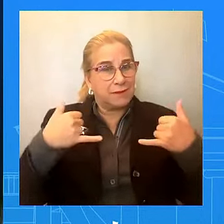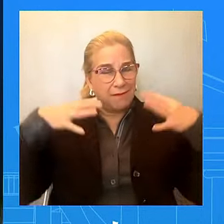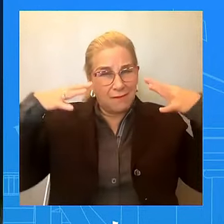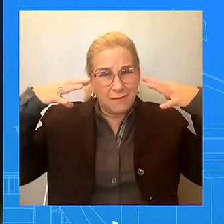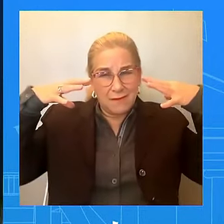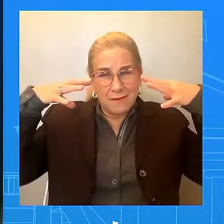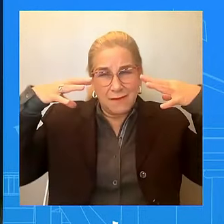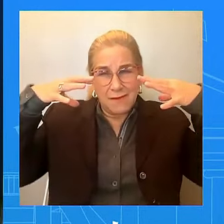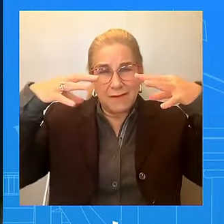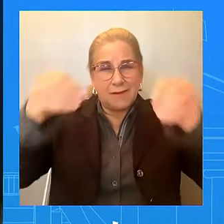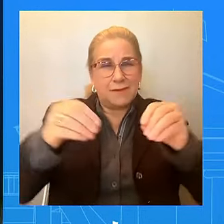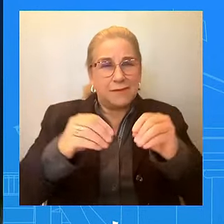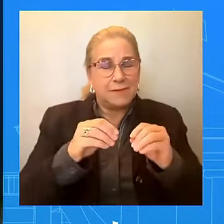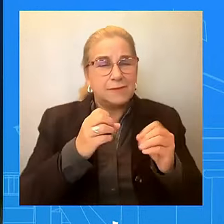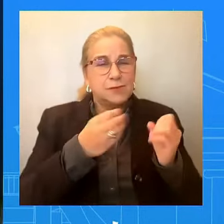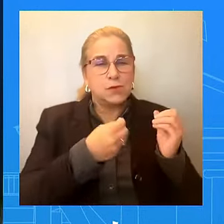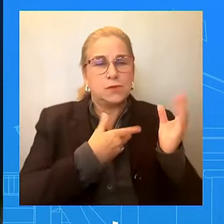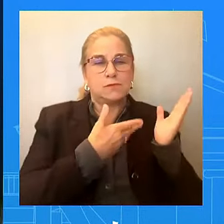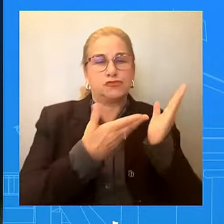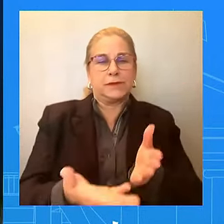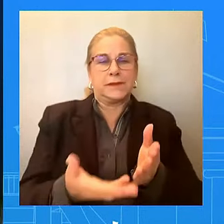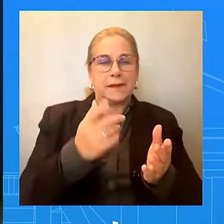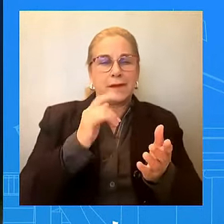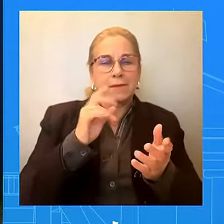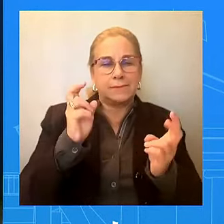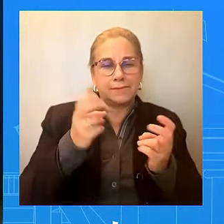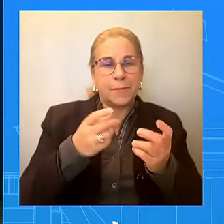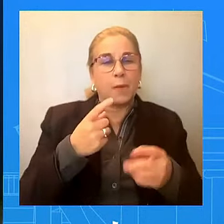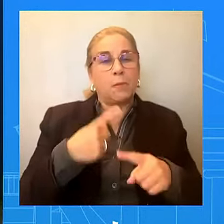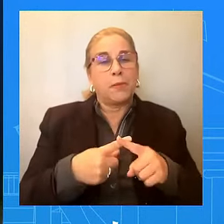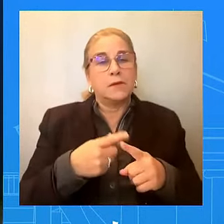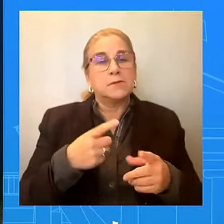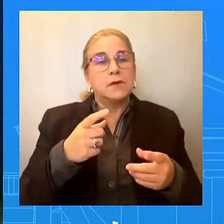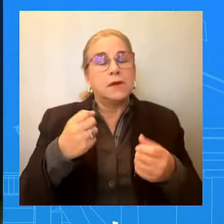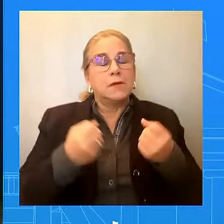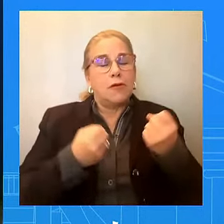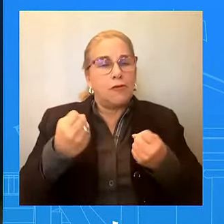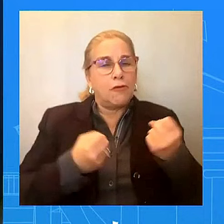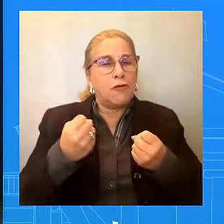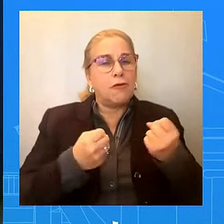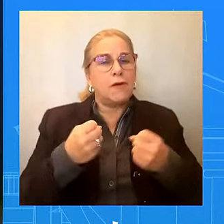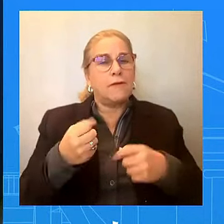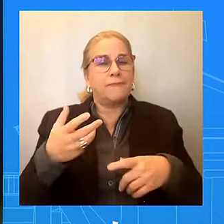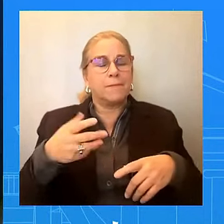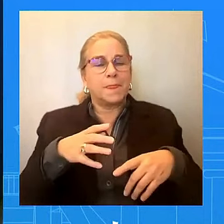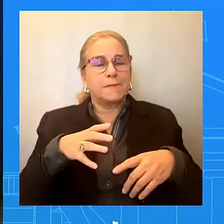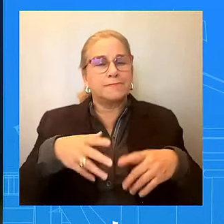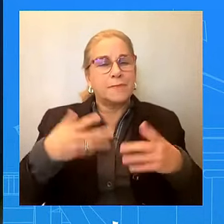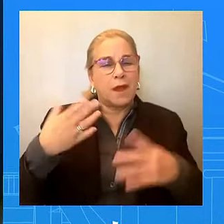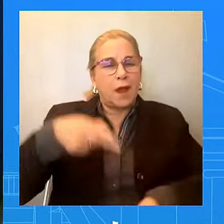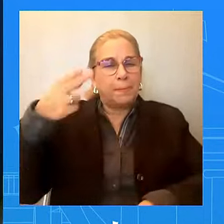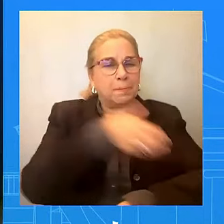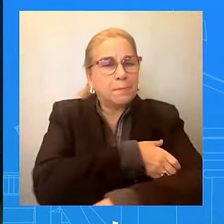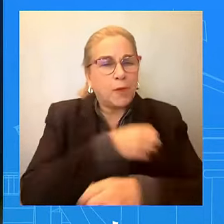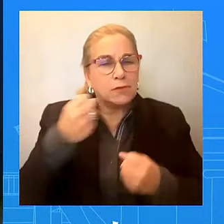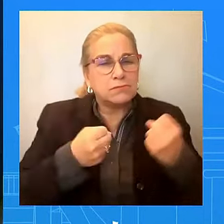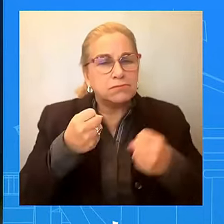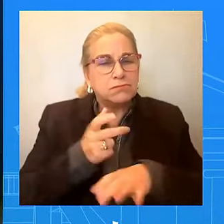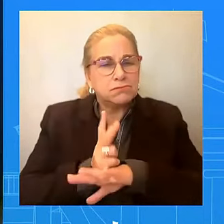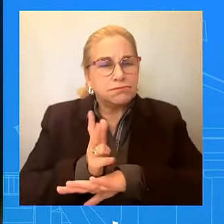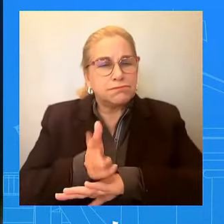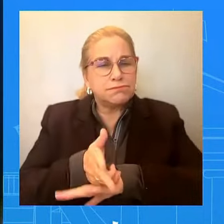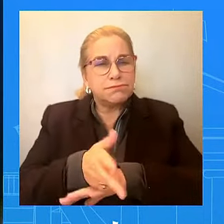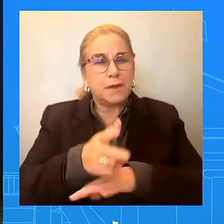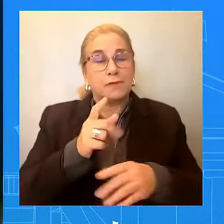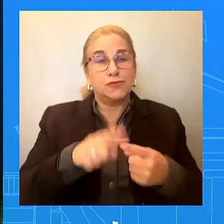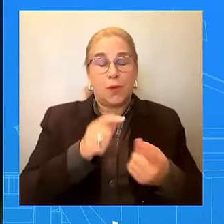can further aid in search and rescue efforts. To the people of Florida, this is still a very serious situation.